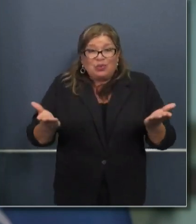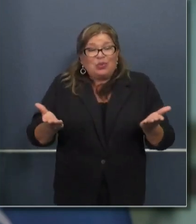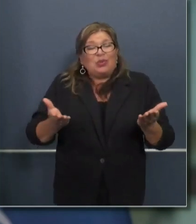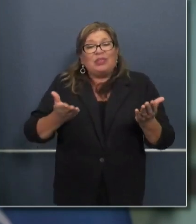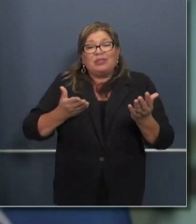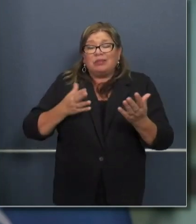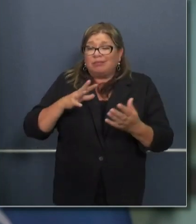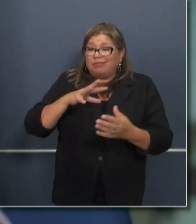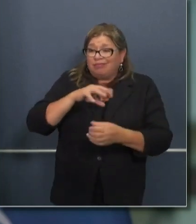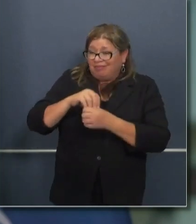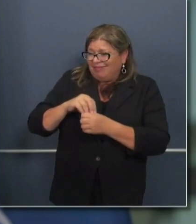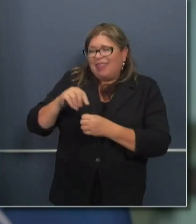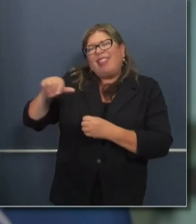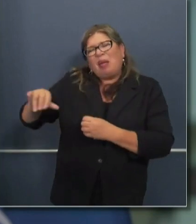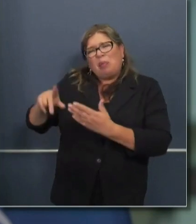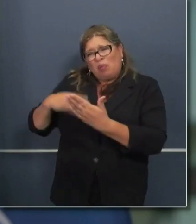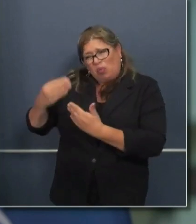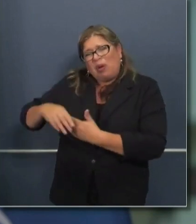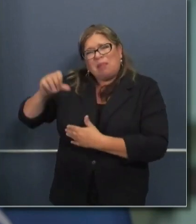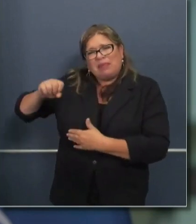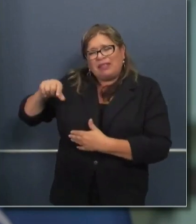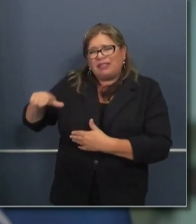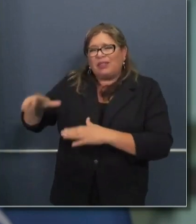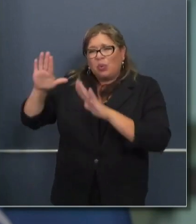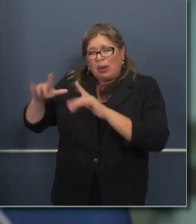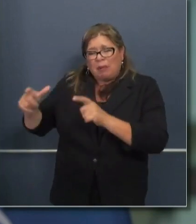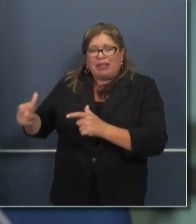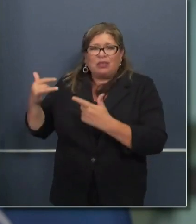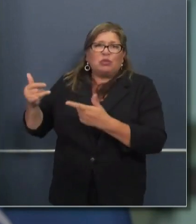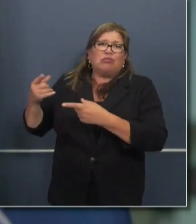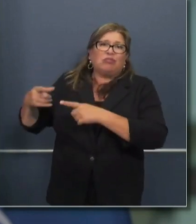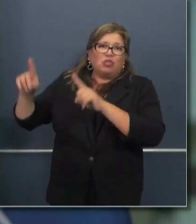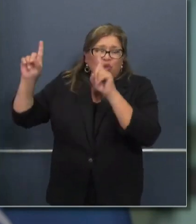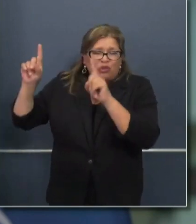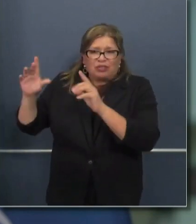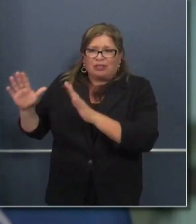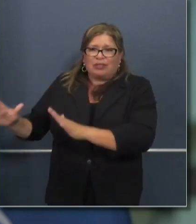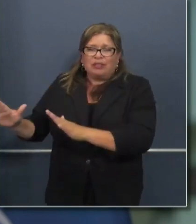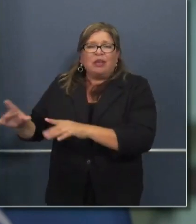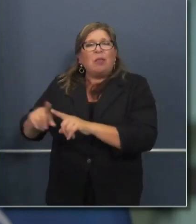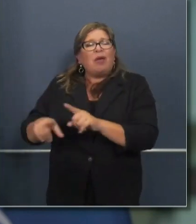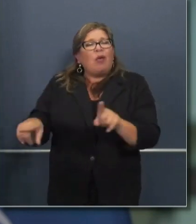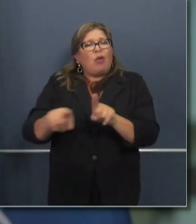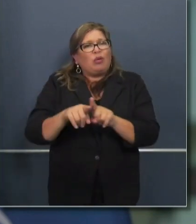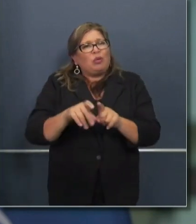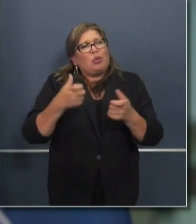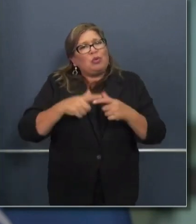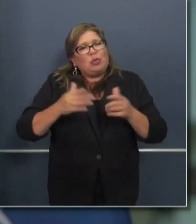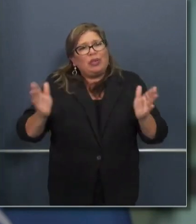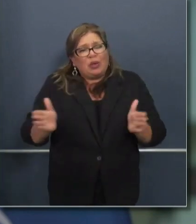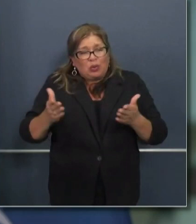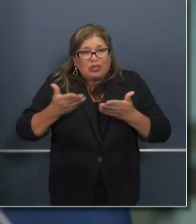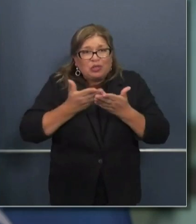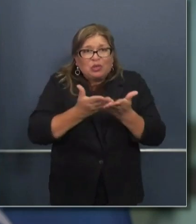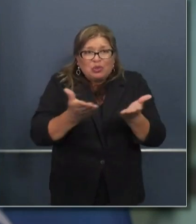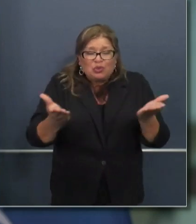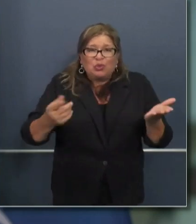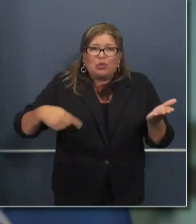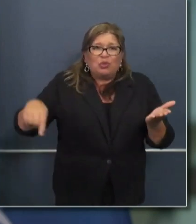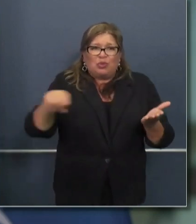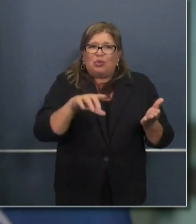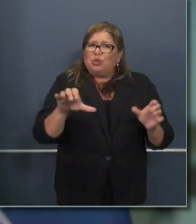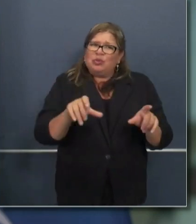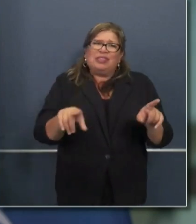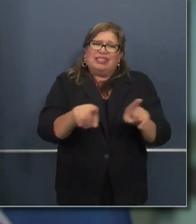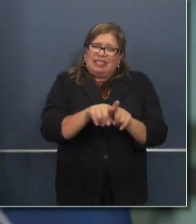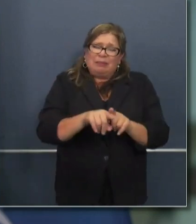through a program like that that's been so successful, over 30,000 seniors getting the benefit of this program. Again, not